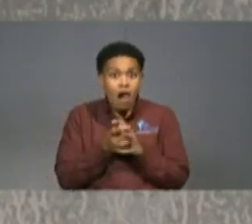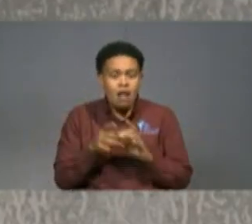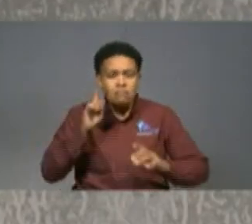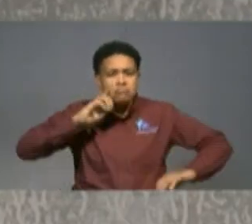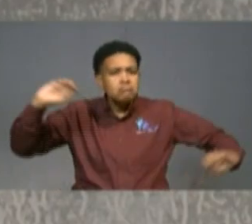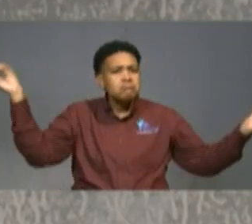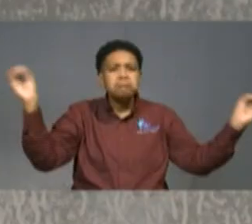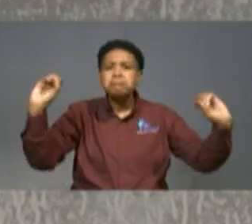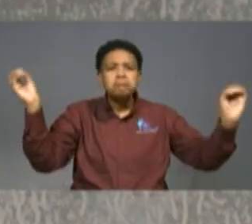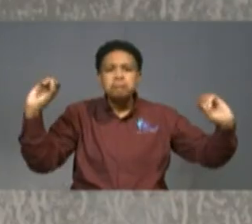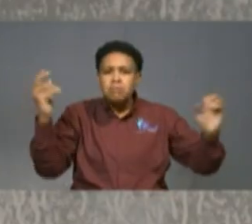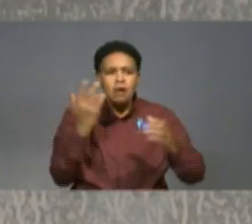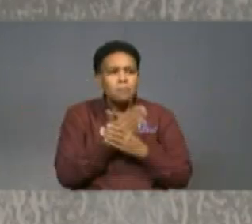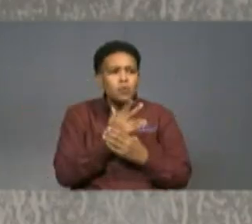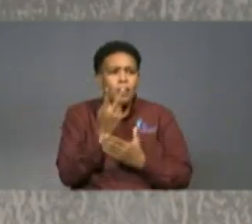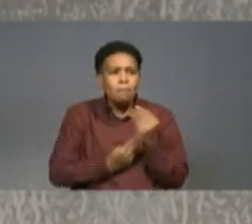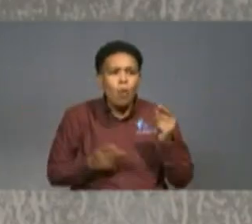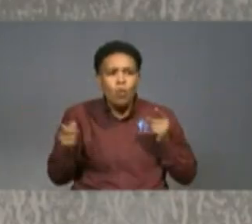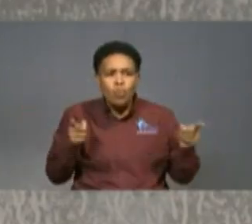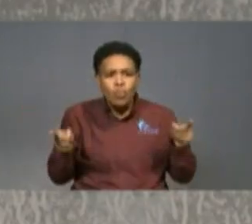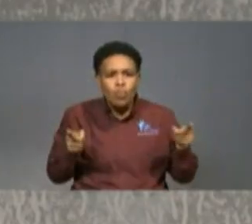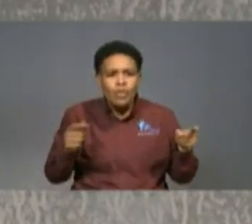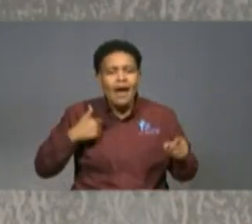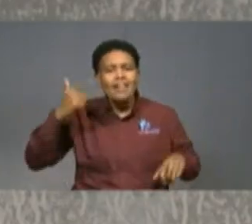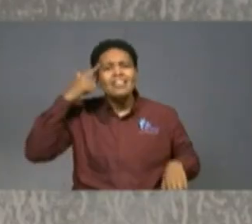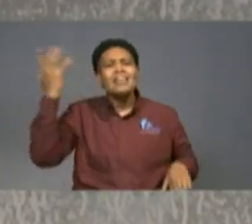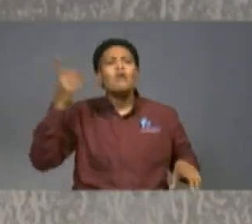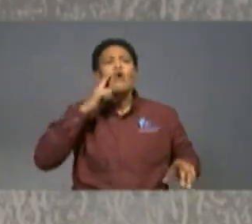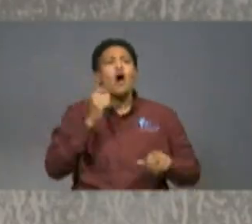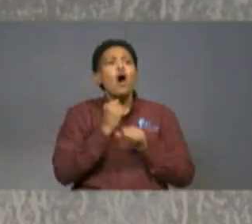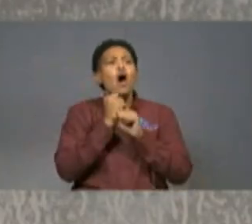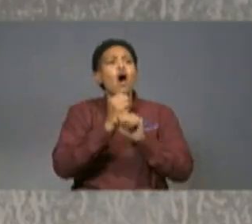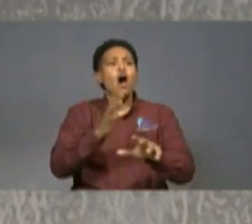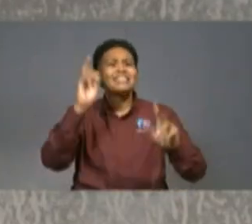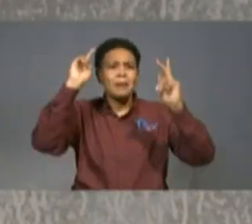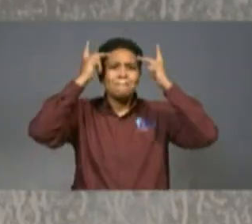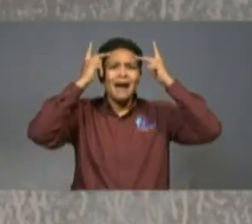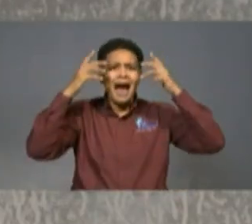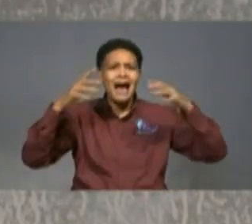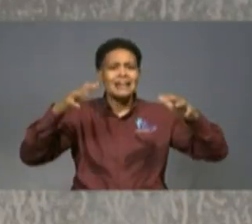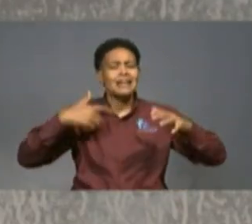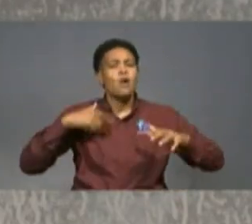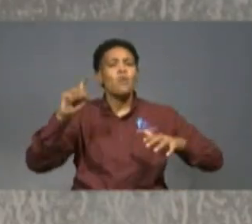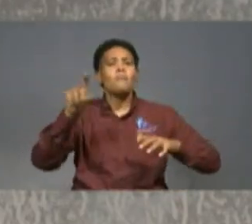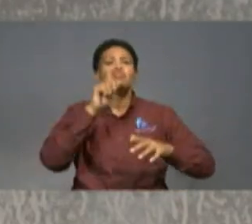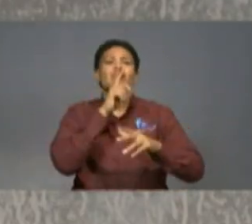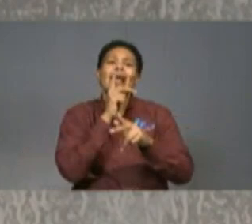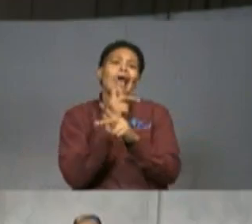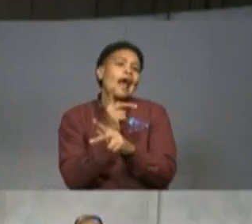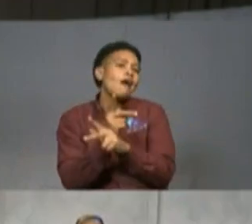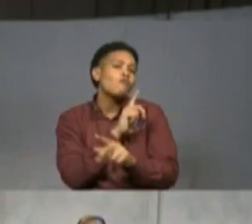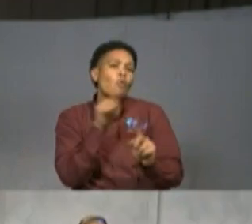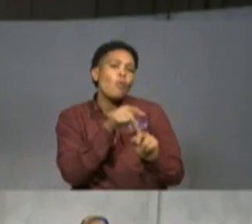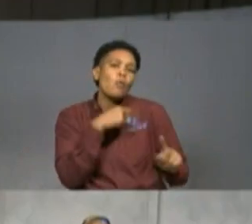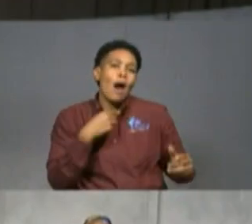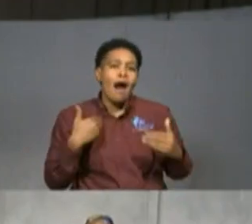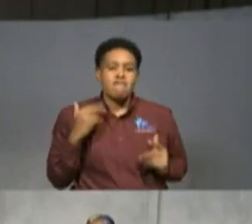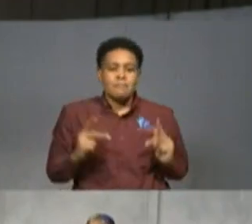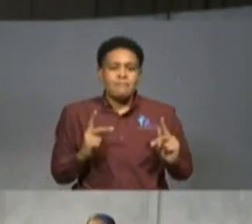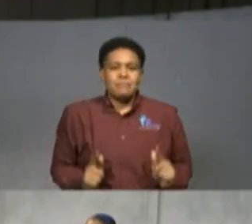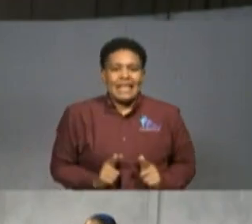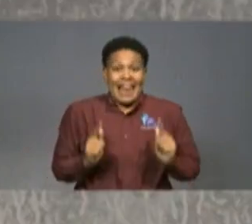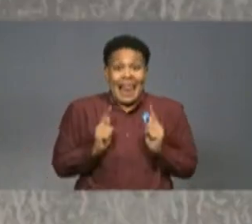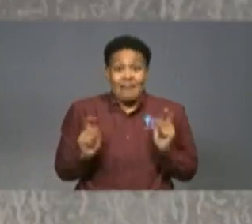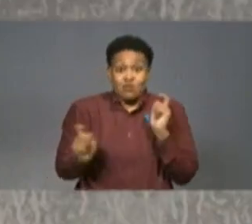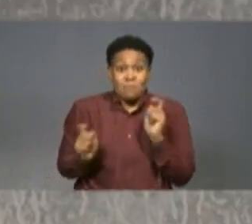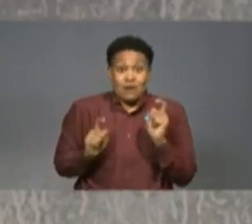relationship between the two. And I think that is what causes panic. And we must be careful when we have people's lives to